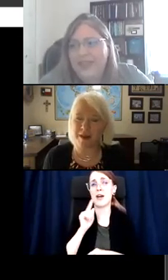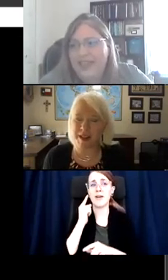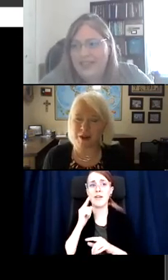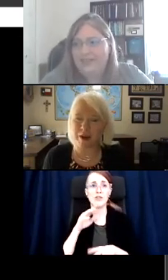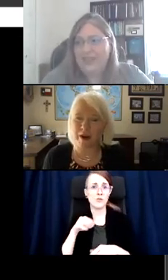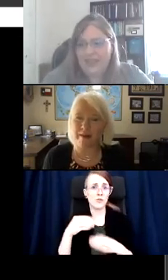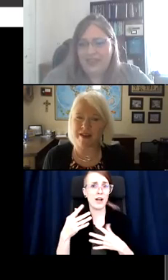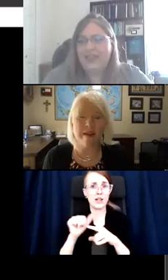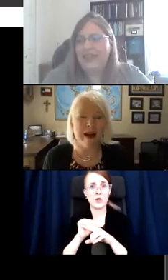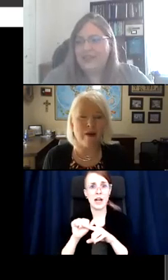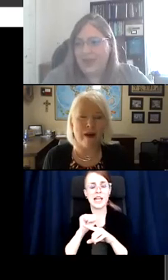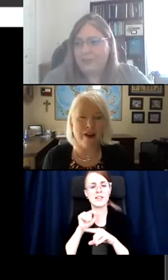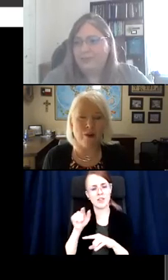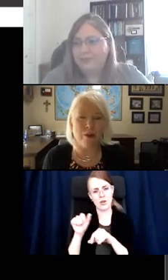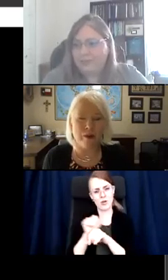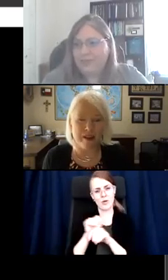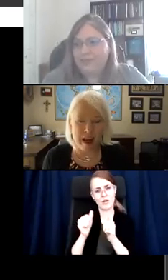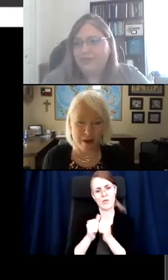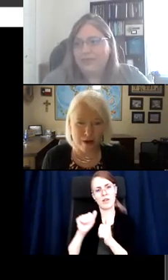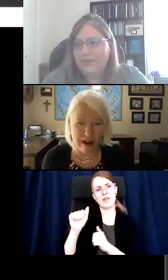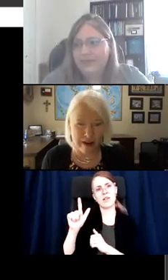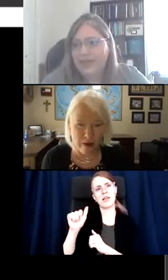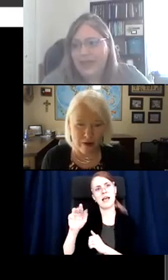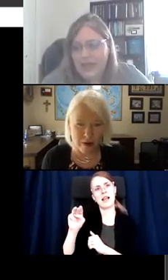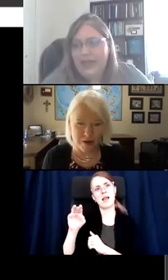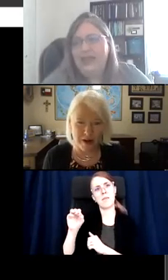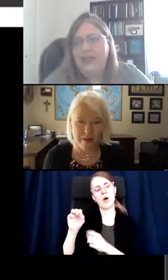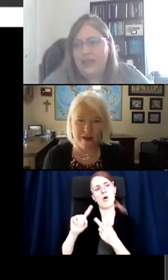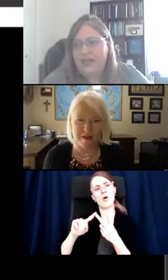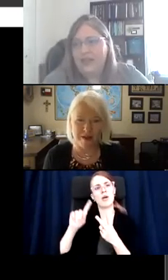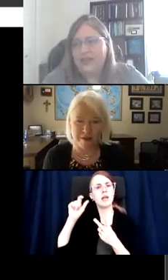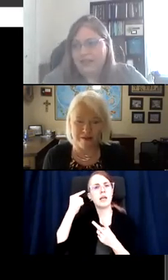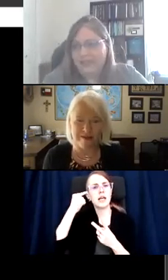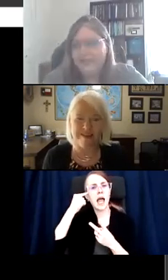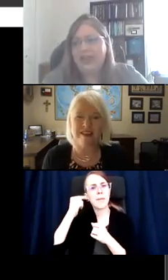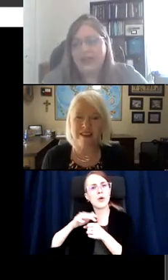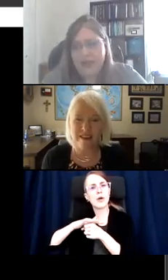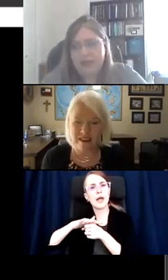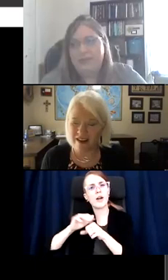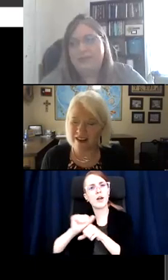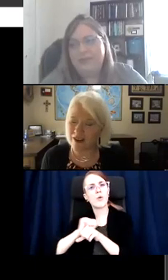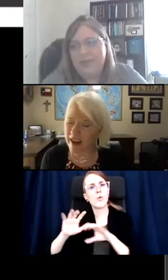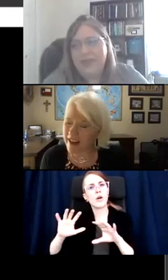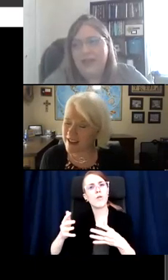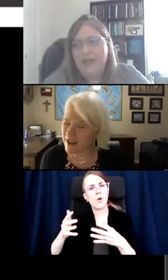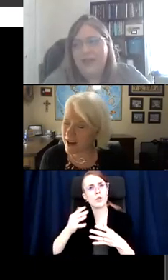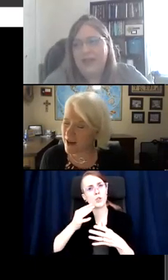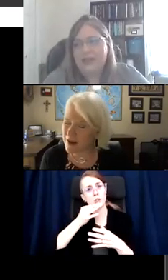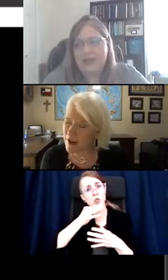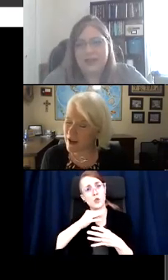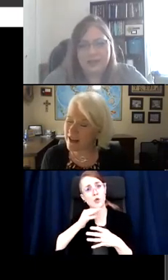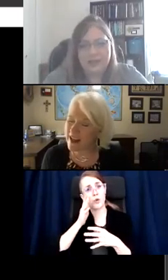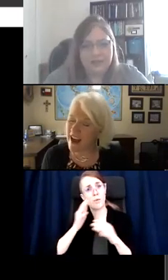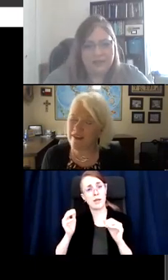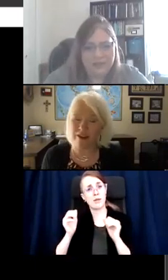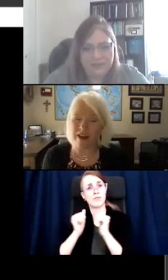these particular programs, and then am I right? You're moving with Capital Area Workforce, working with them soon? Yes, ma'am. Great. Yes. We're